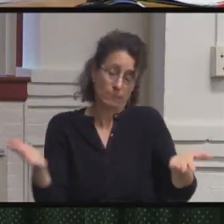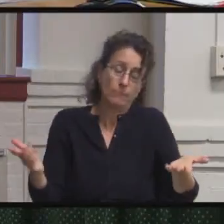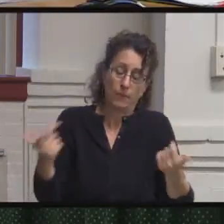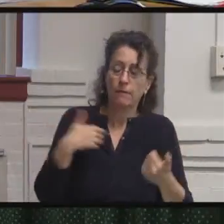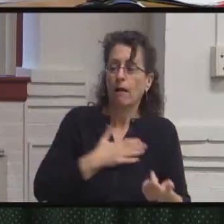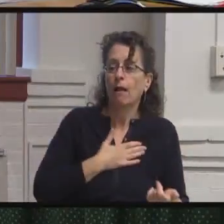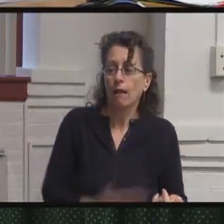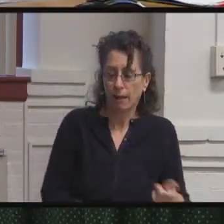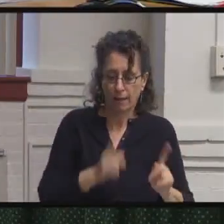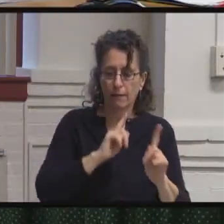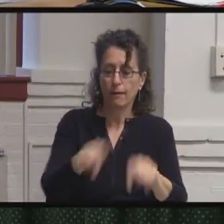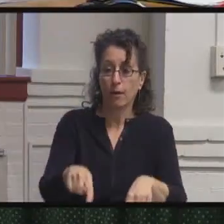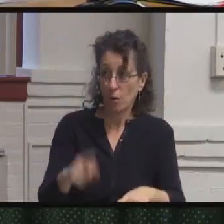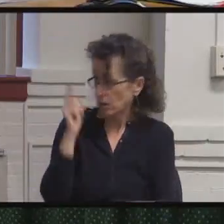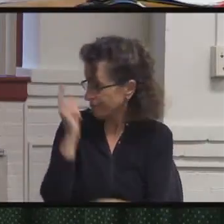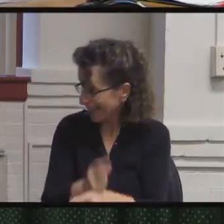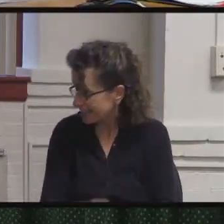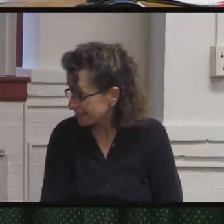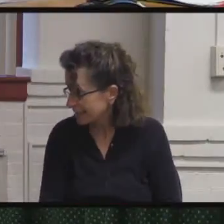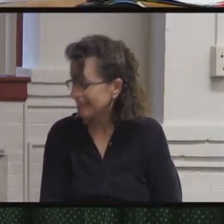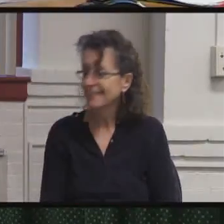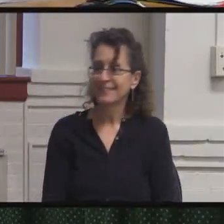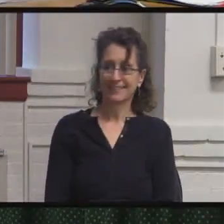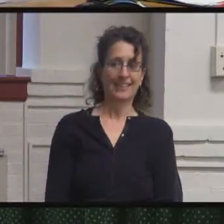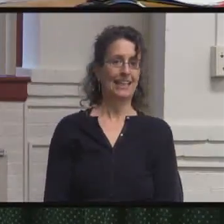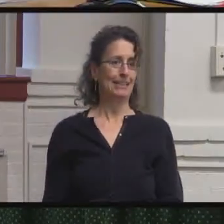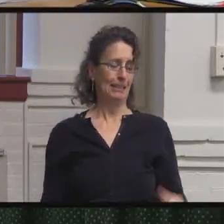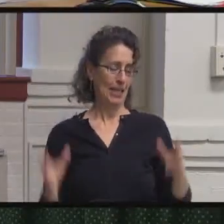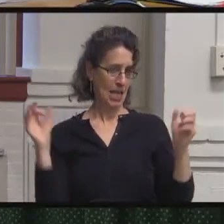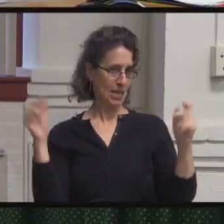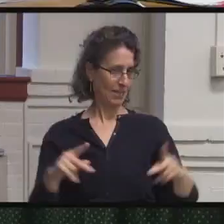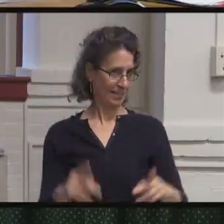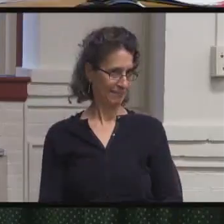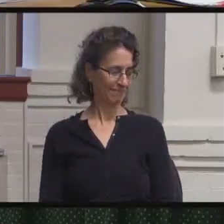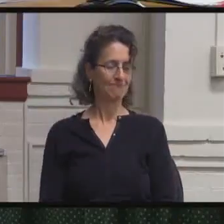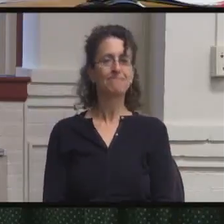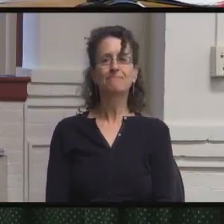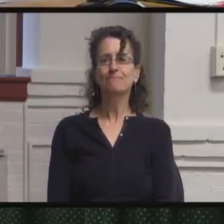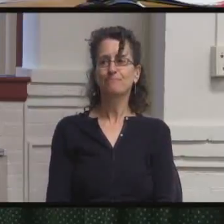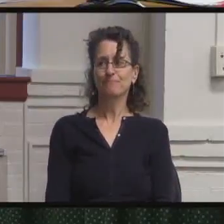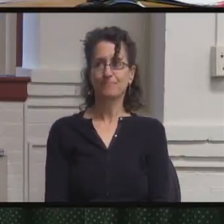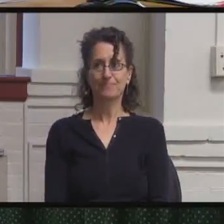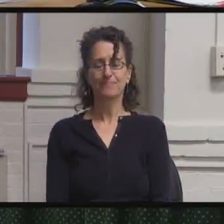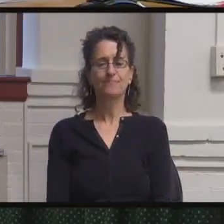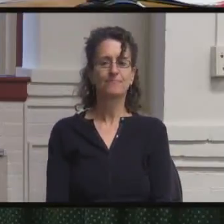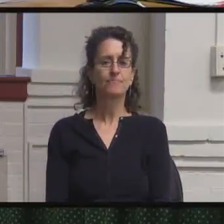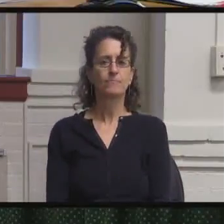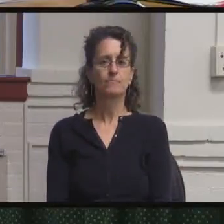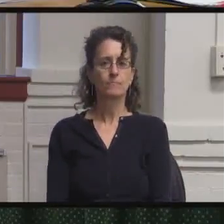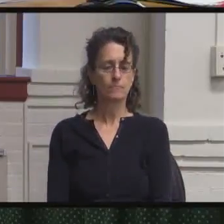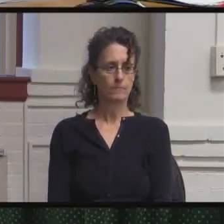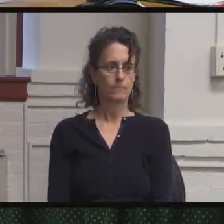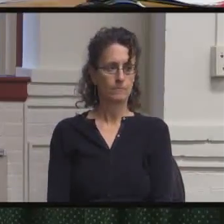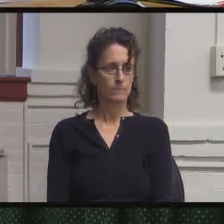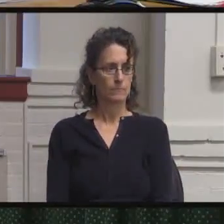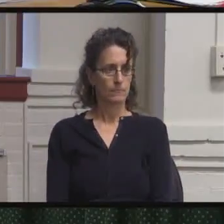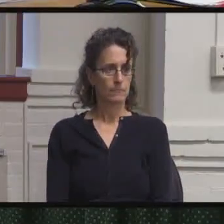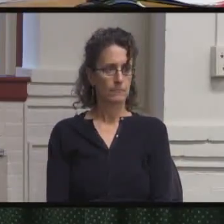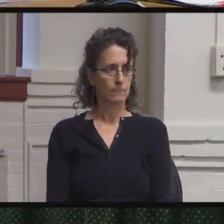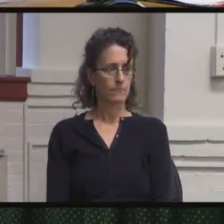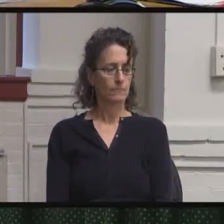Right? Speak for yourself. Okay, then. So that was the next item on the agenda, which was